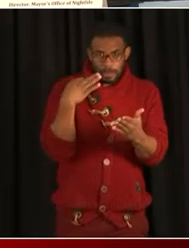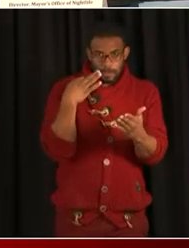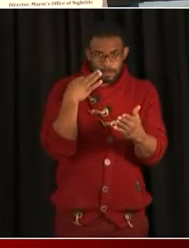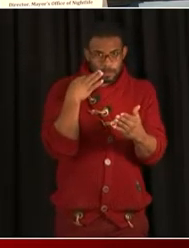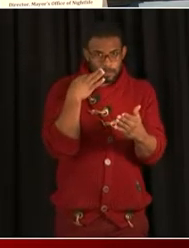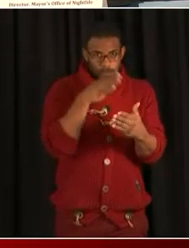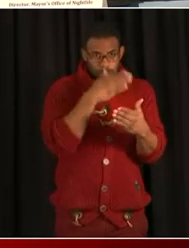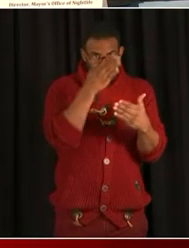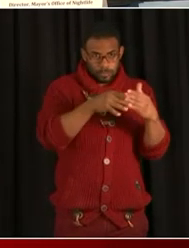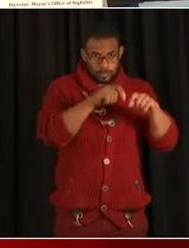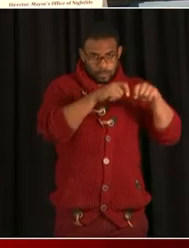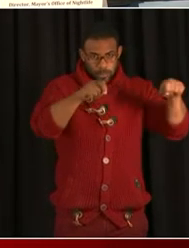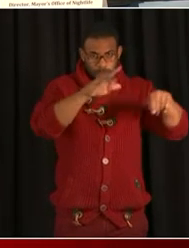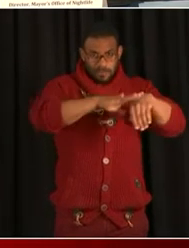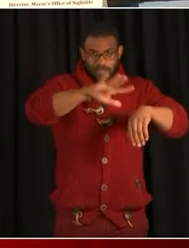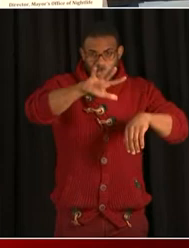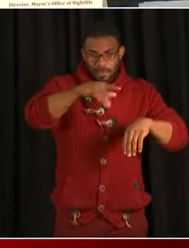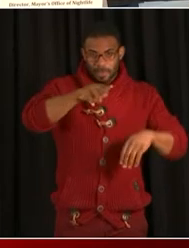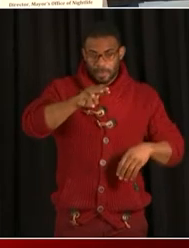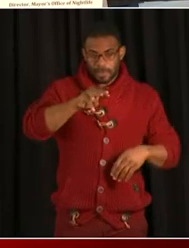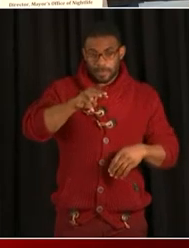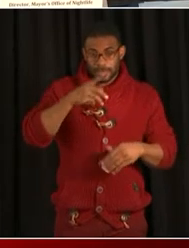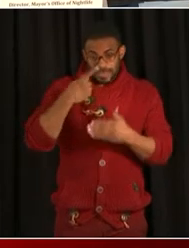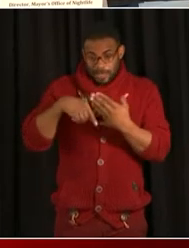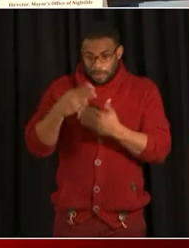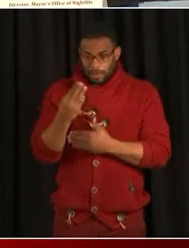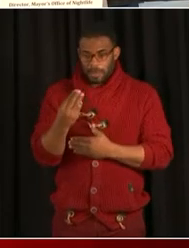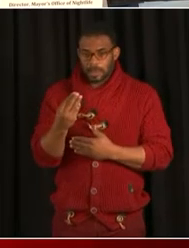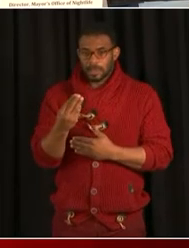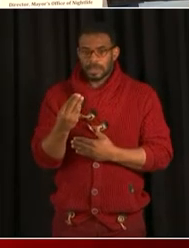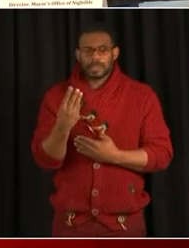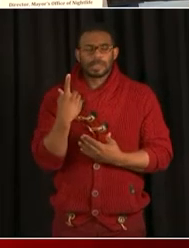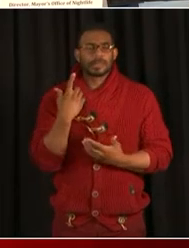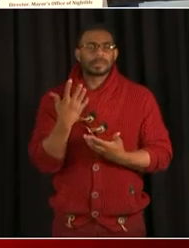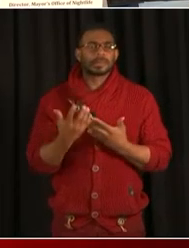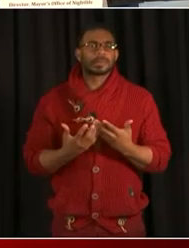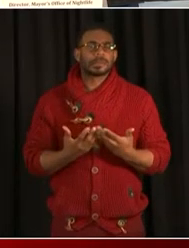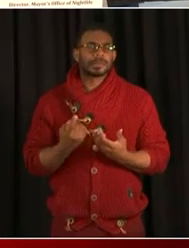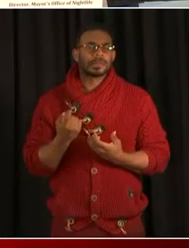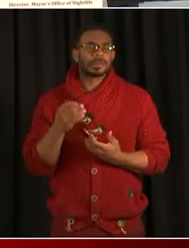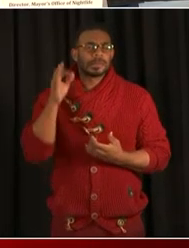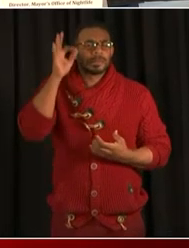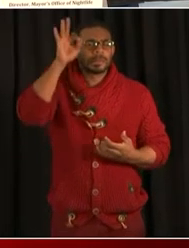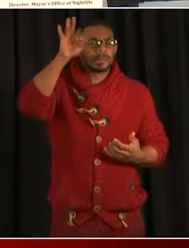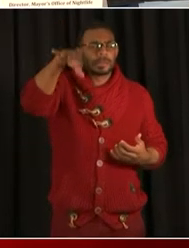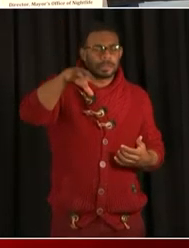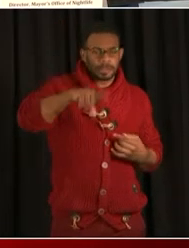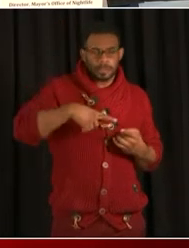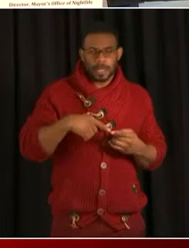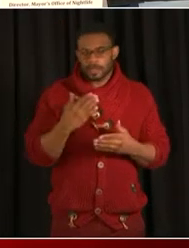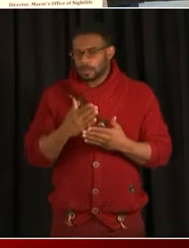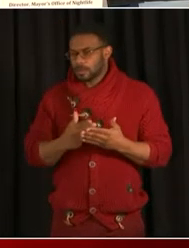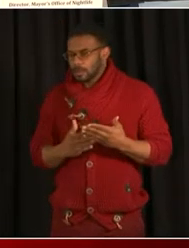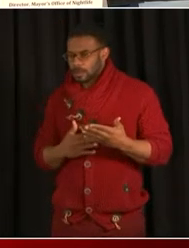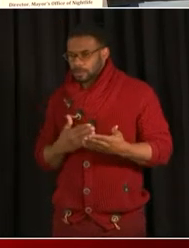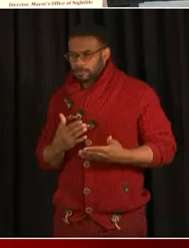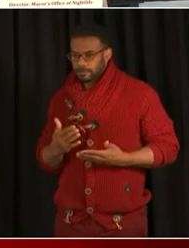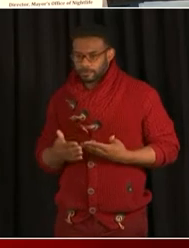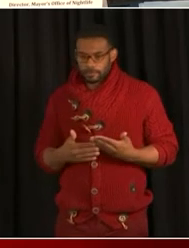application closes at 5 p.m. this coming Monday. And just a little tidbit about